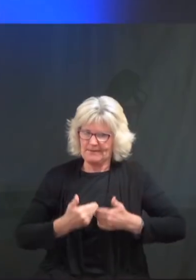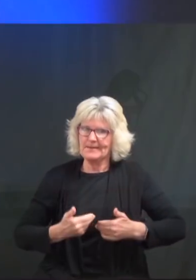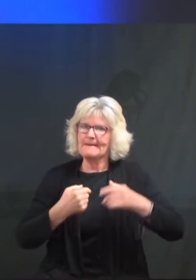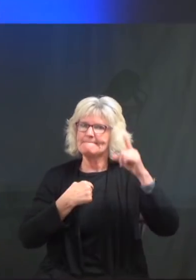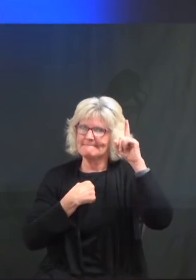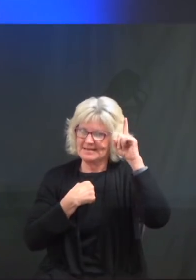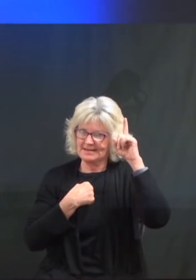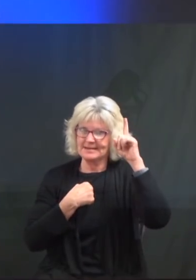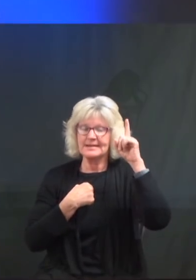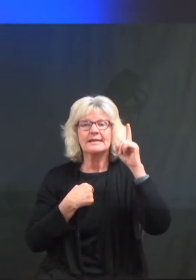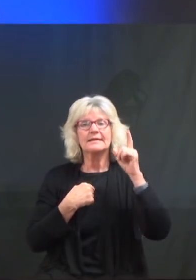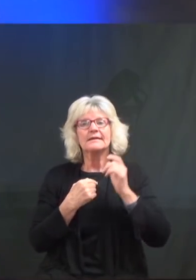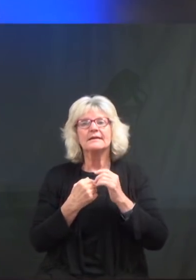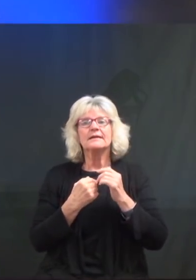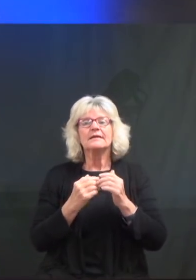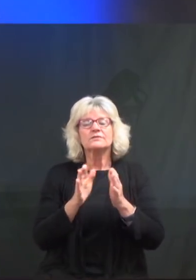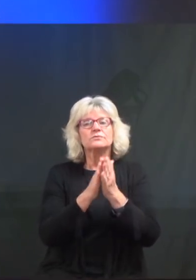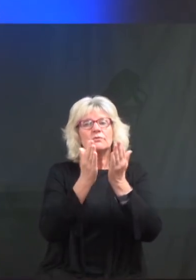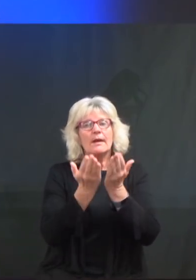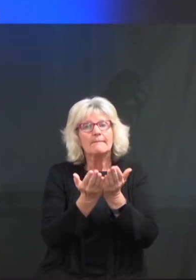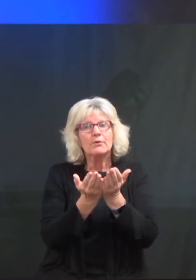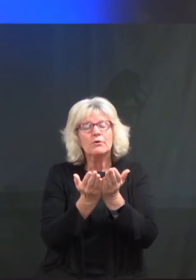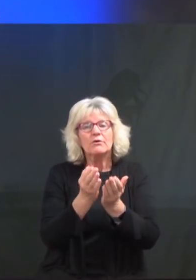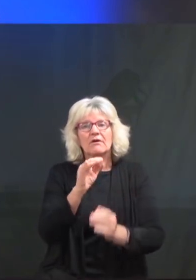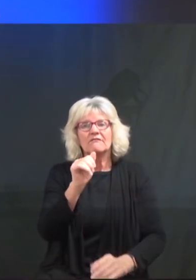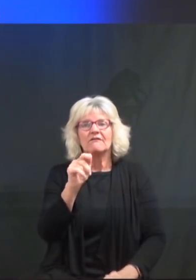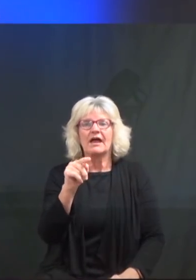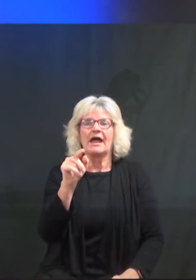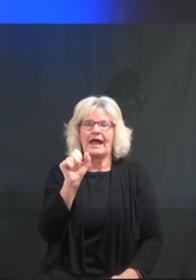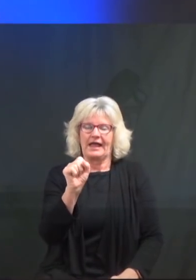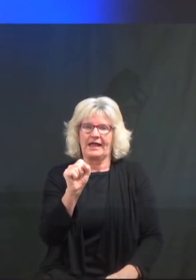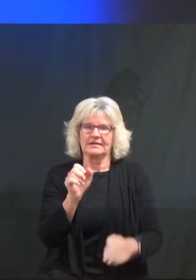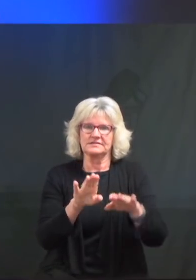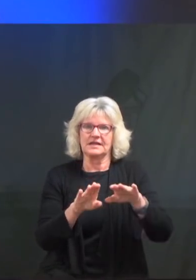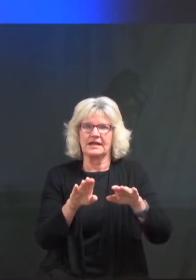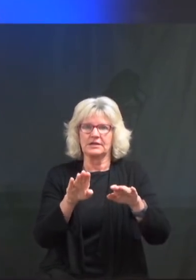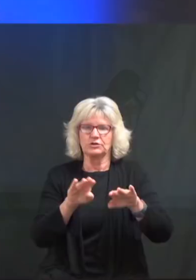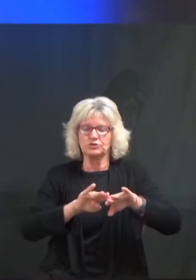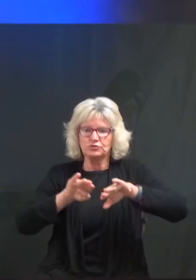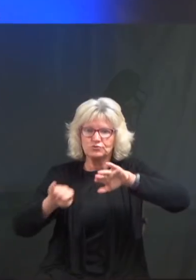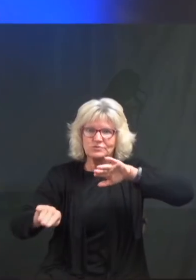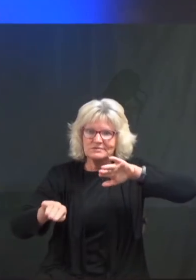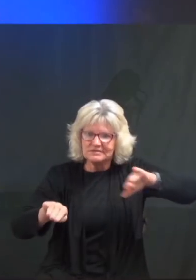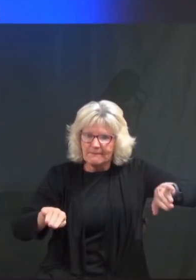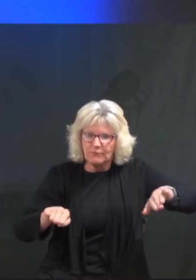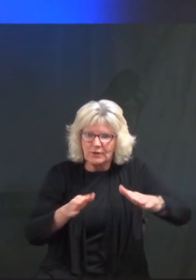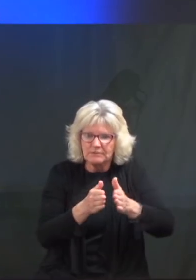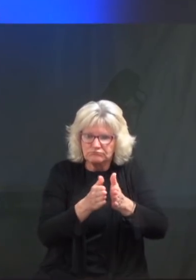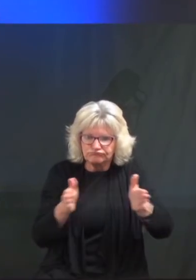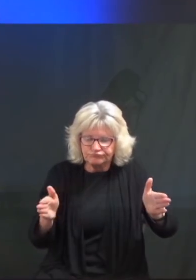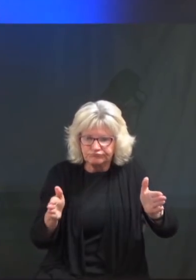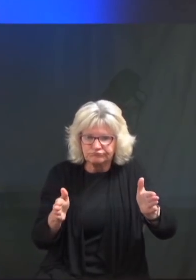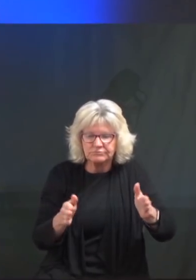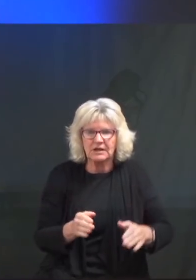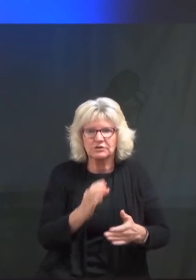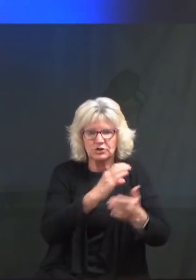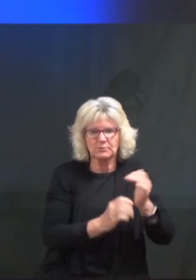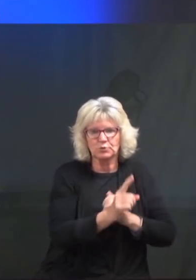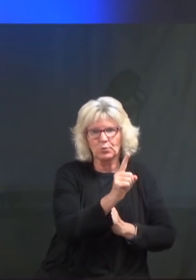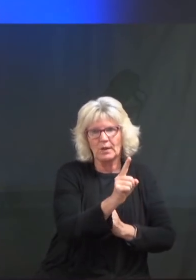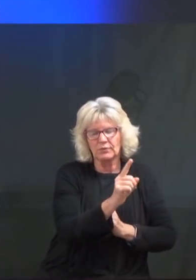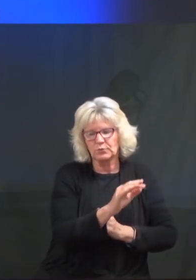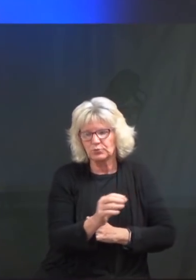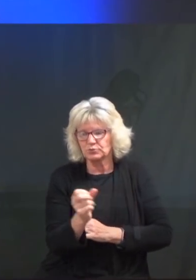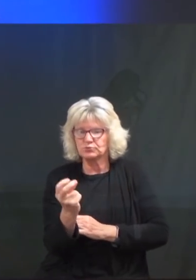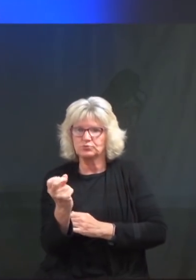Now, if you take the book of Acts and you divide it, and that's what we did for the study, the first 12 chapters were the empowered to